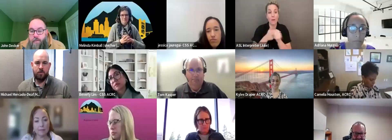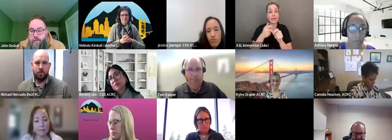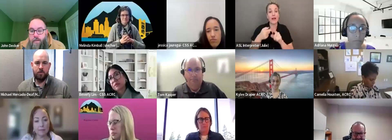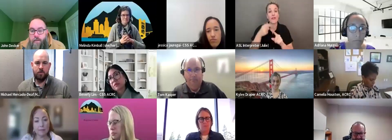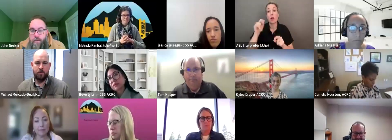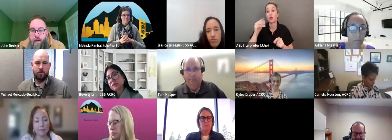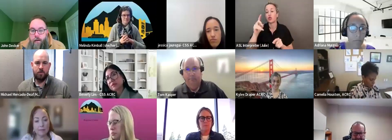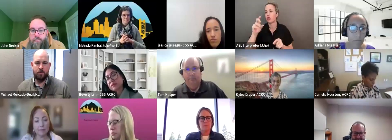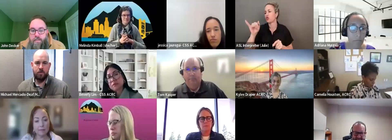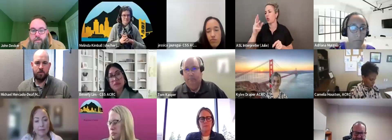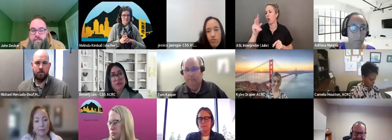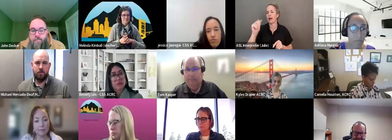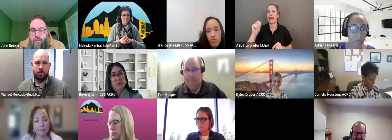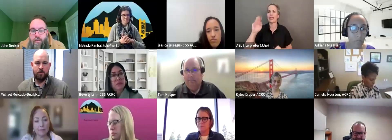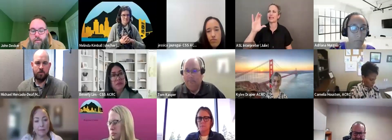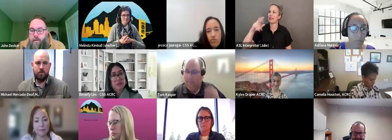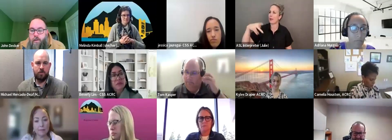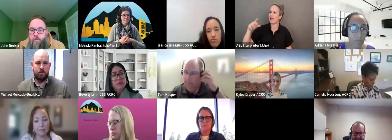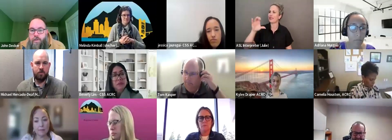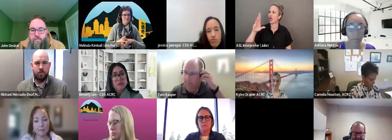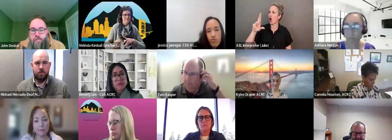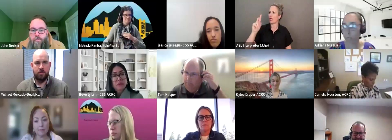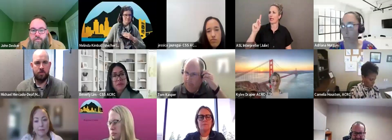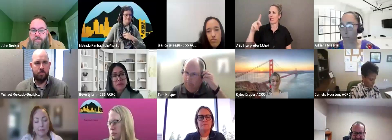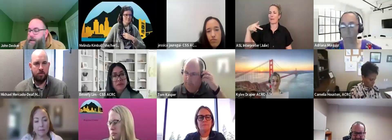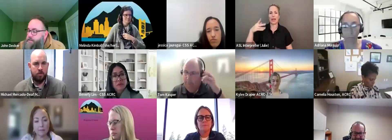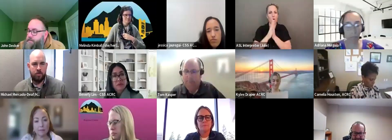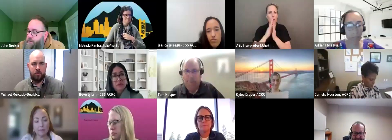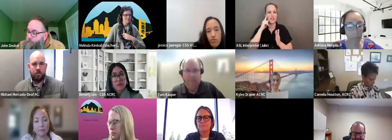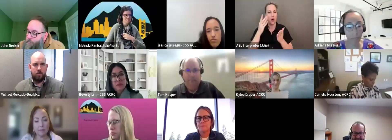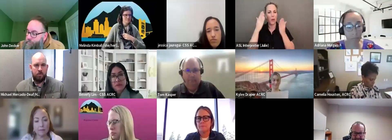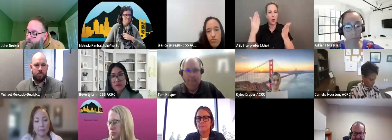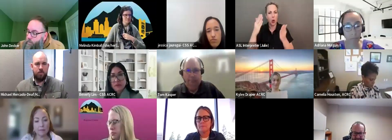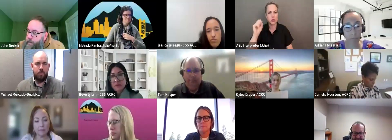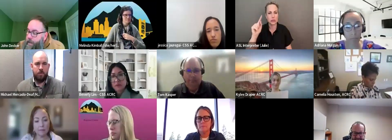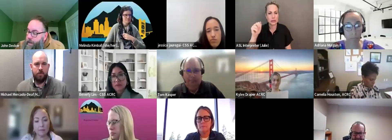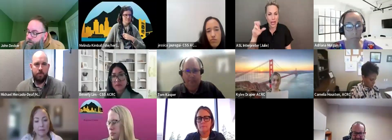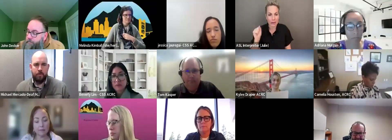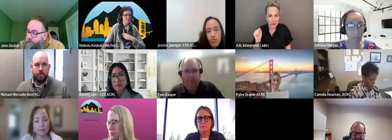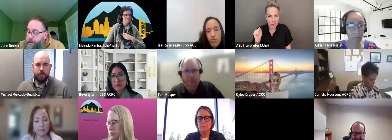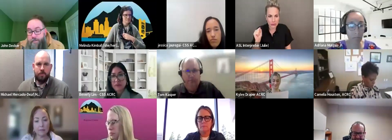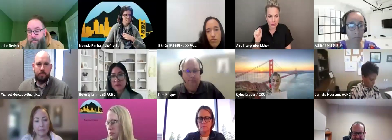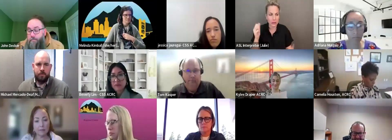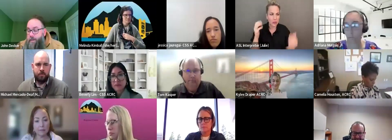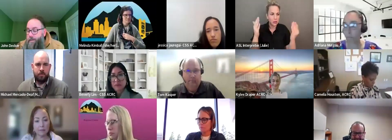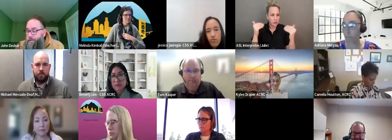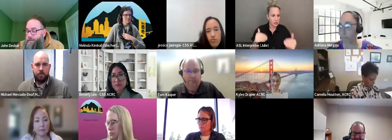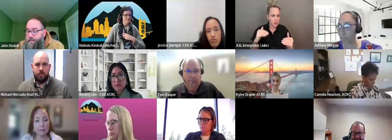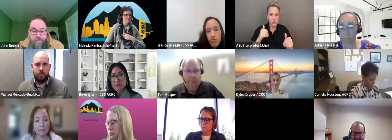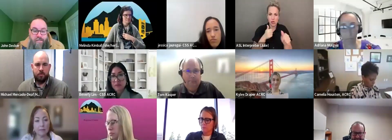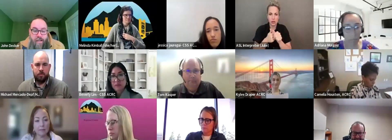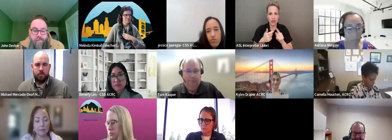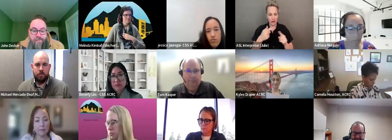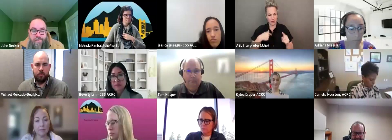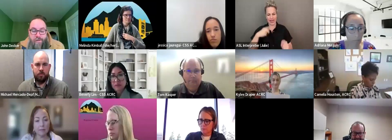our CPP, CRDP request for proposal status. We have an update from me on